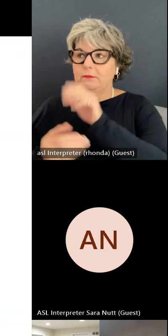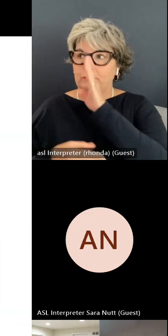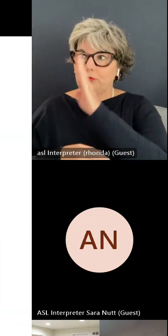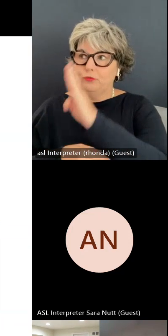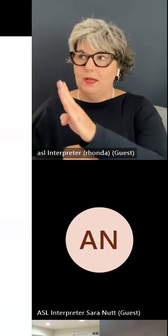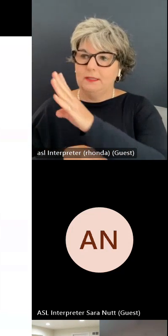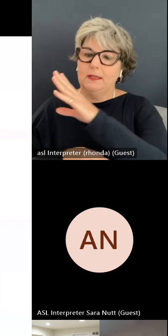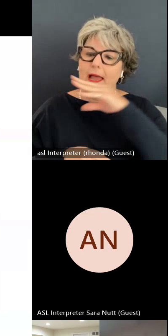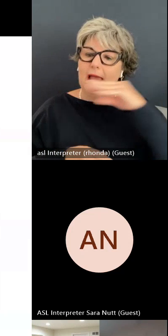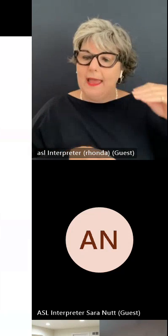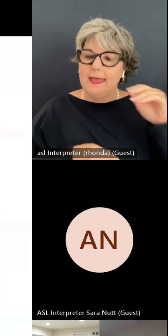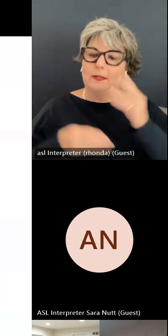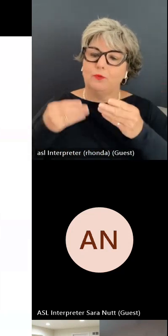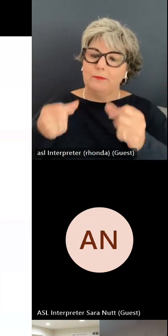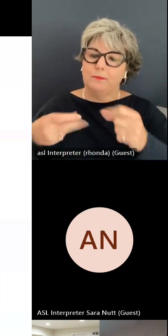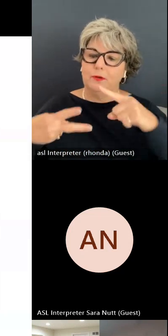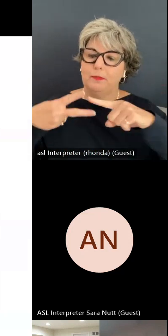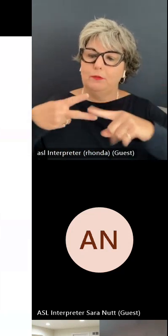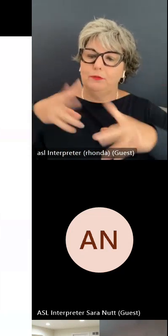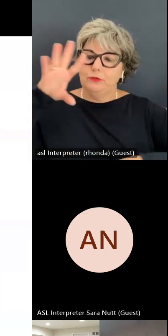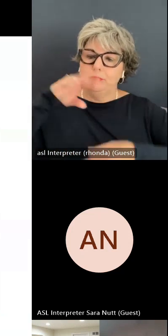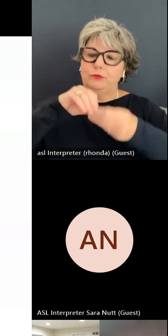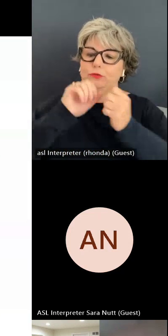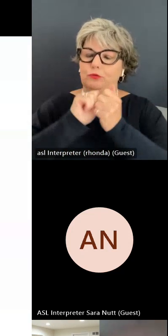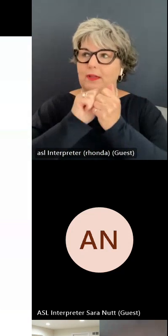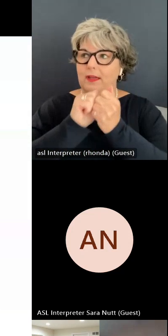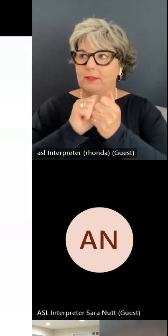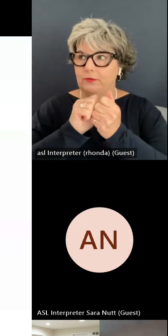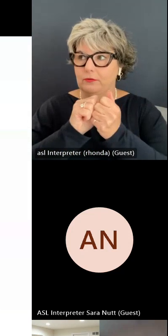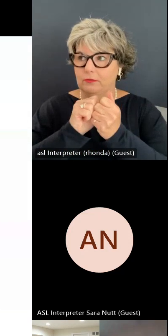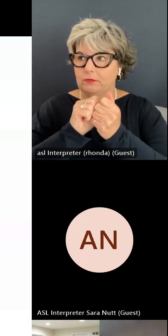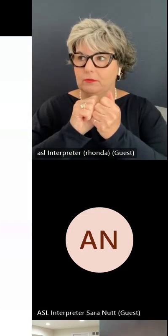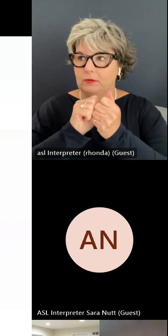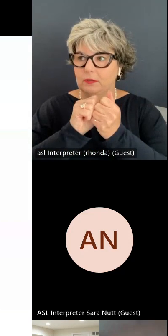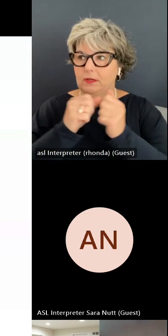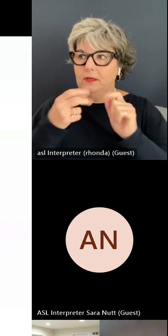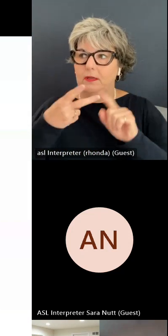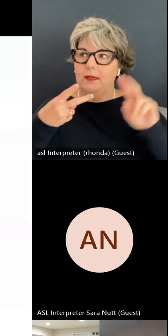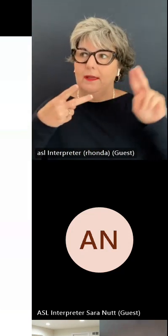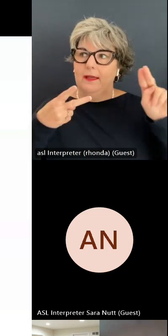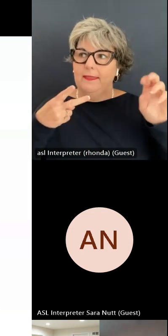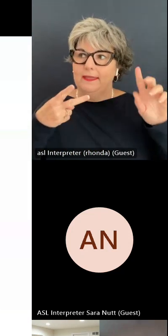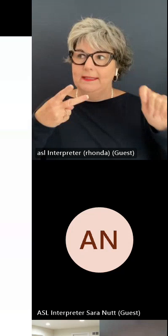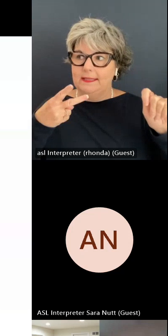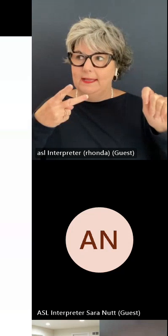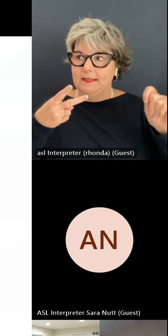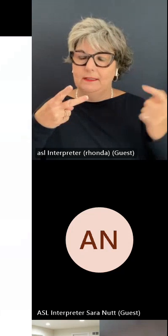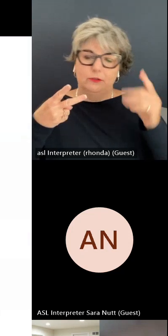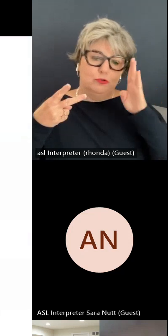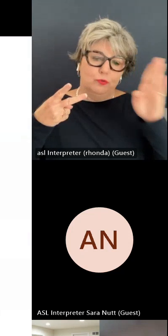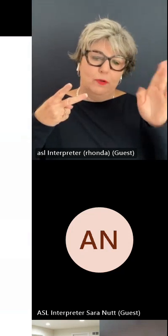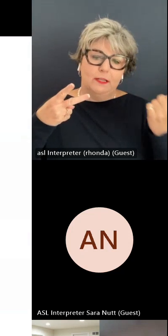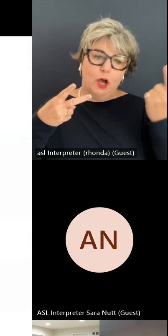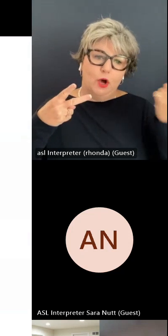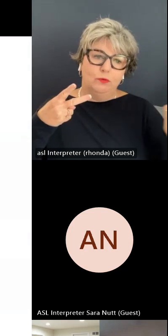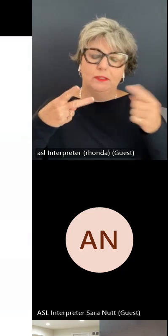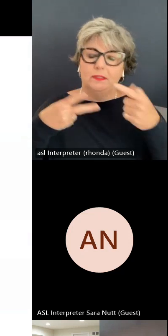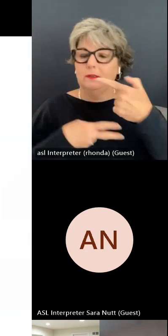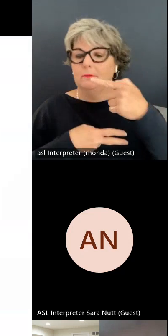your reimbursable, and then net budget authority is just your direct. But here you're taking your